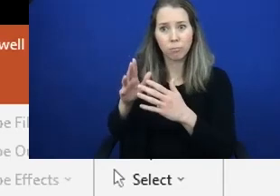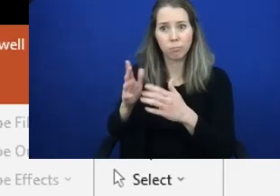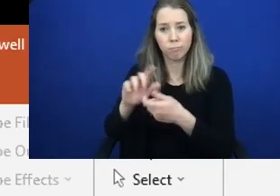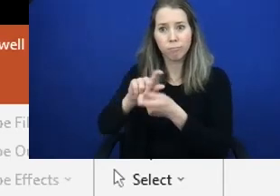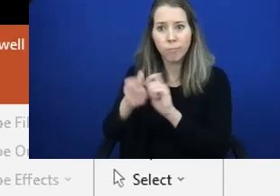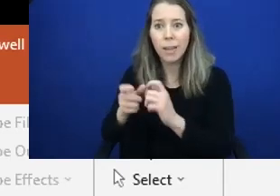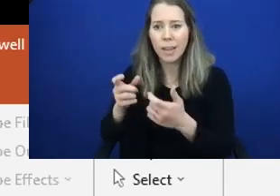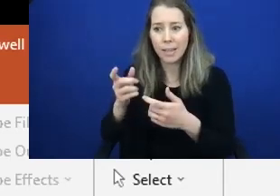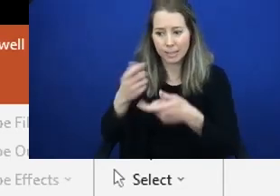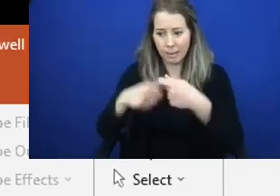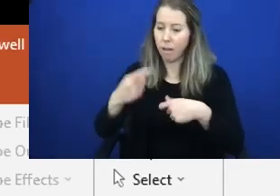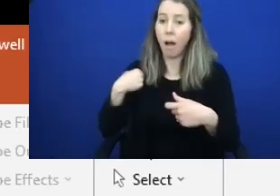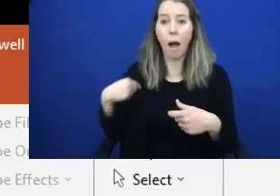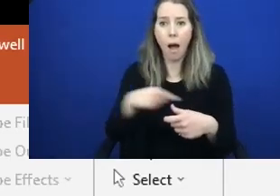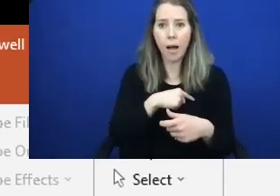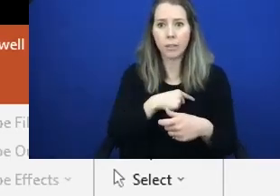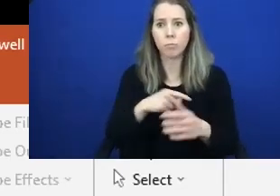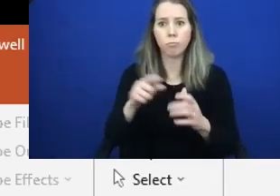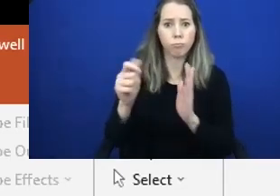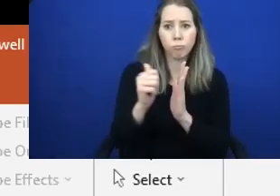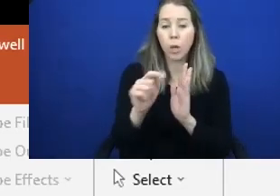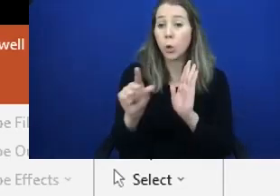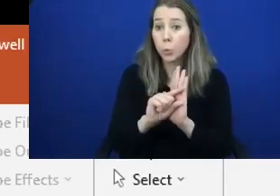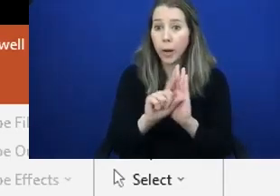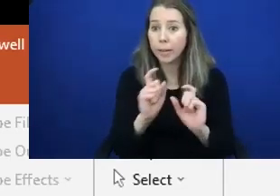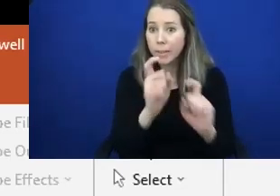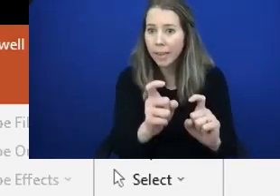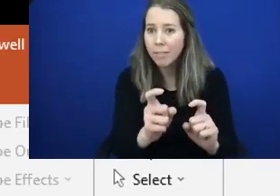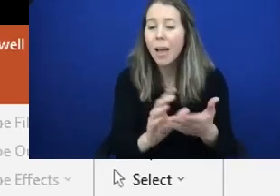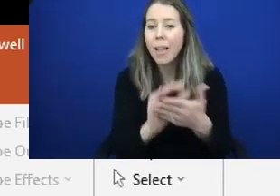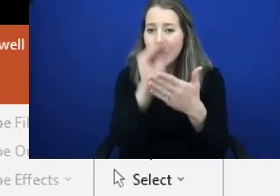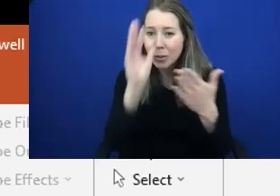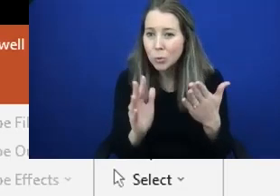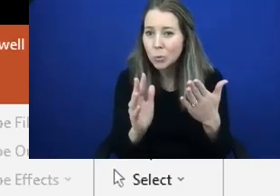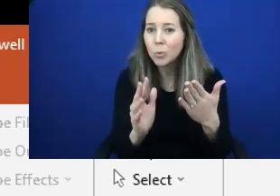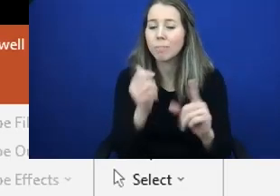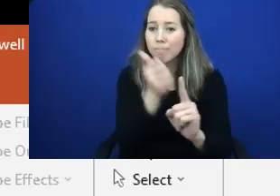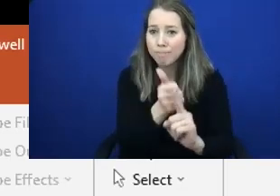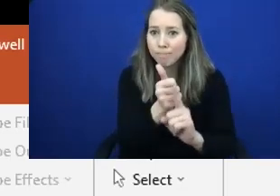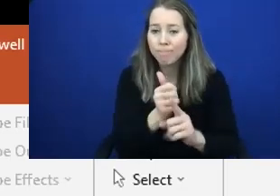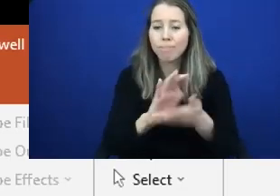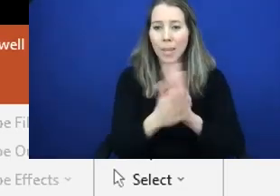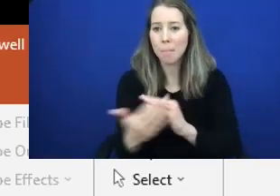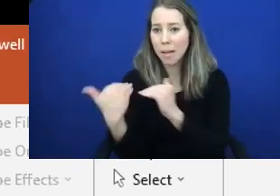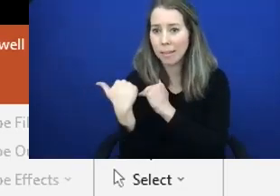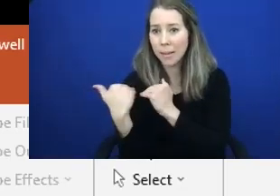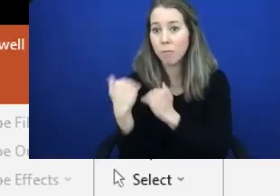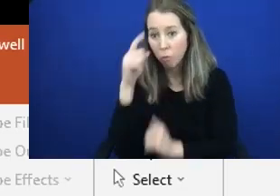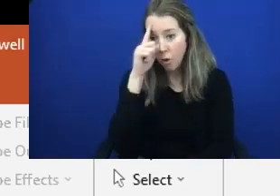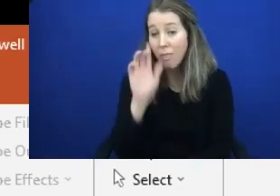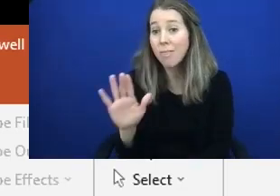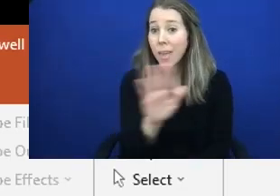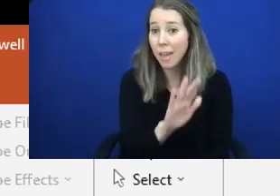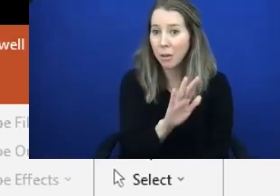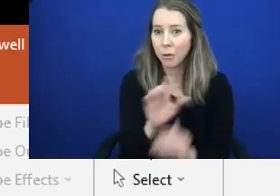grade, we have the students become accountable for their own grades, their